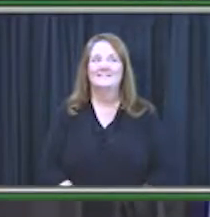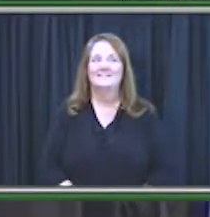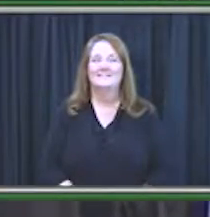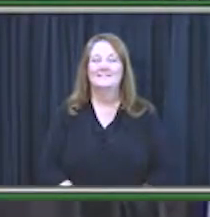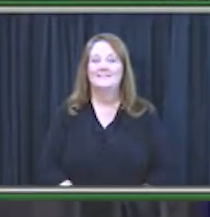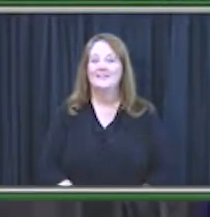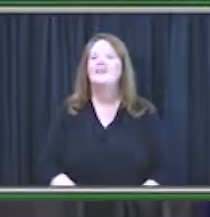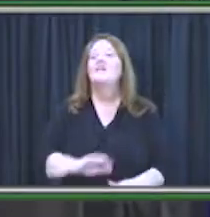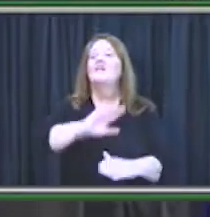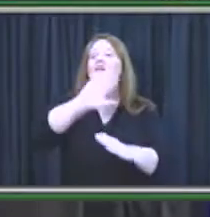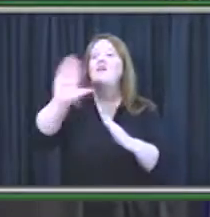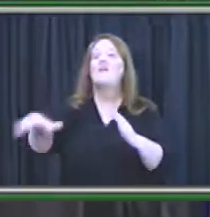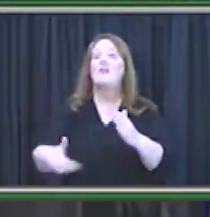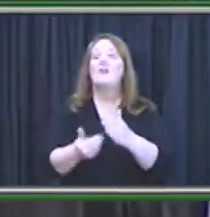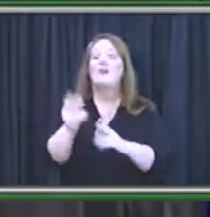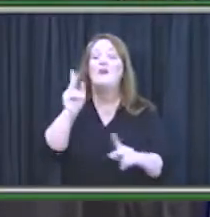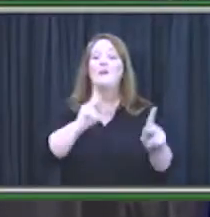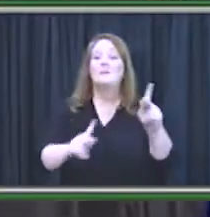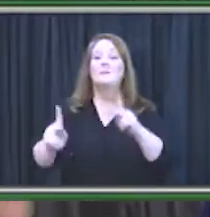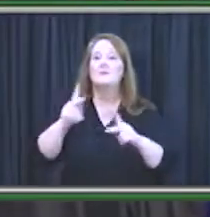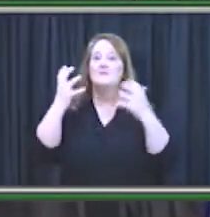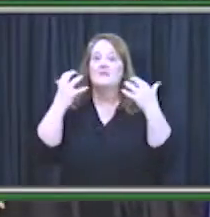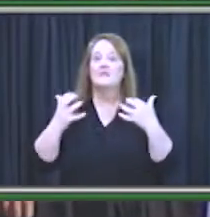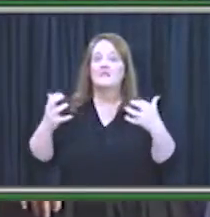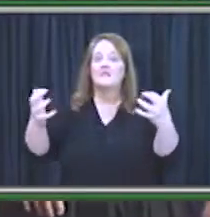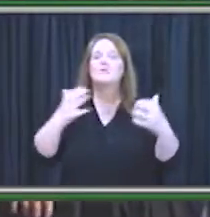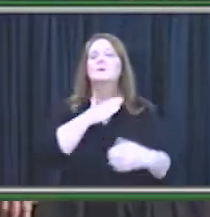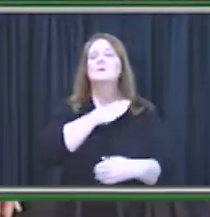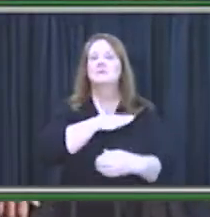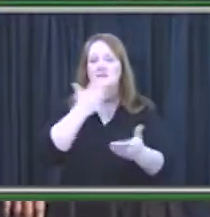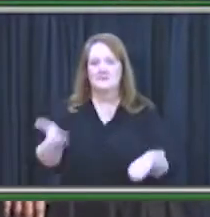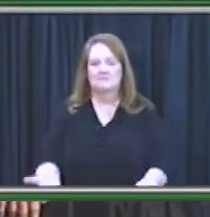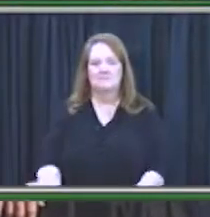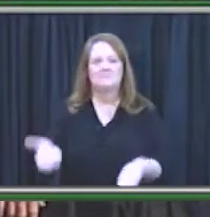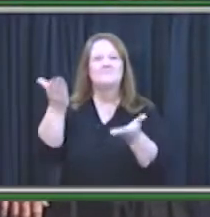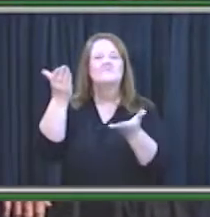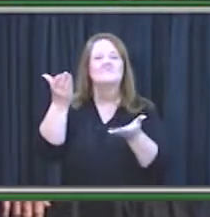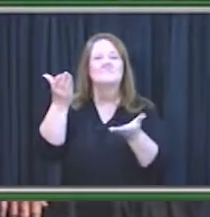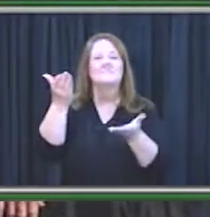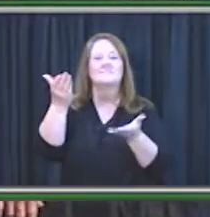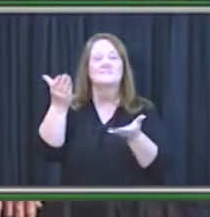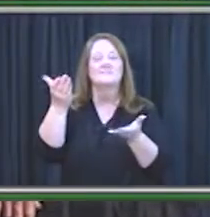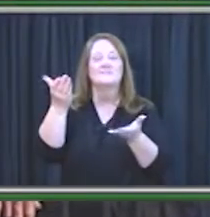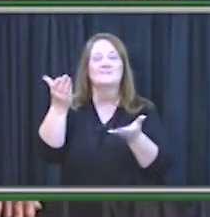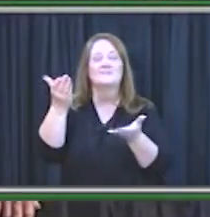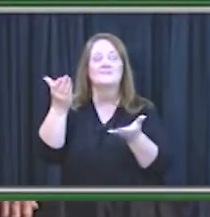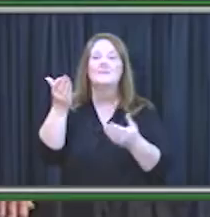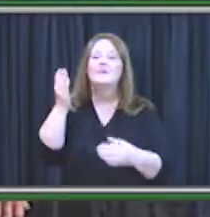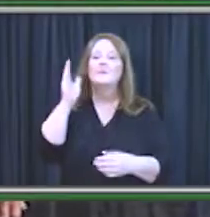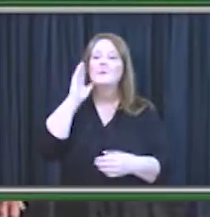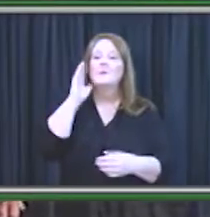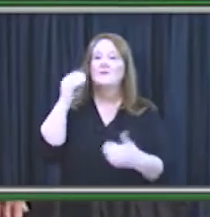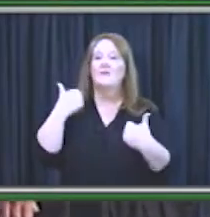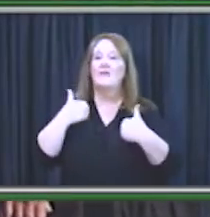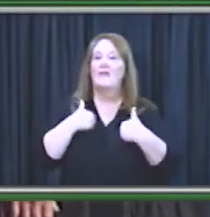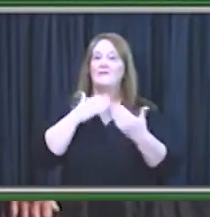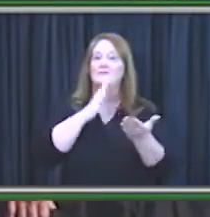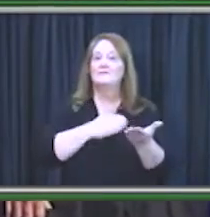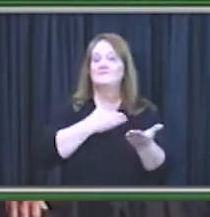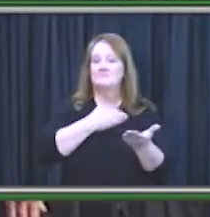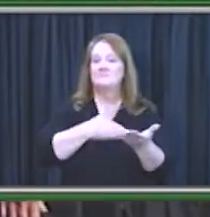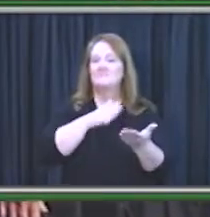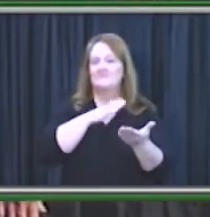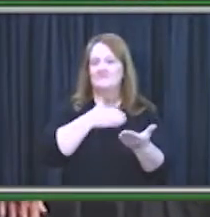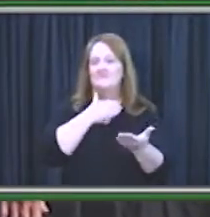Will the remainder of the audience please stand and remain standing for the singing of our alma mater and the